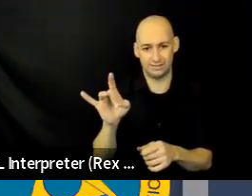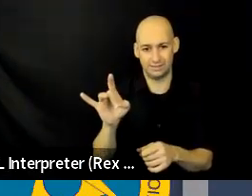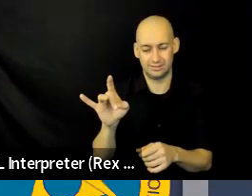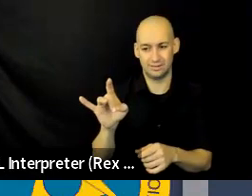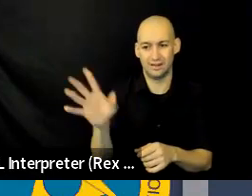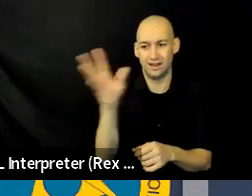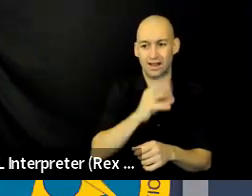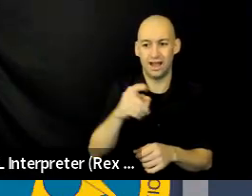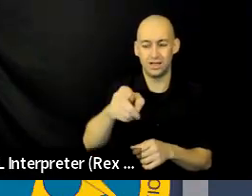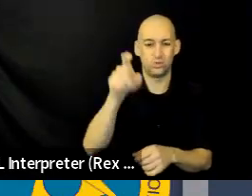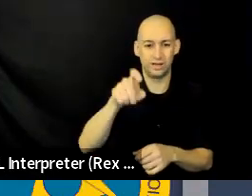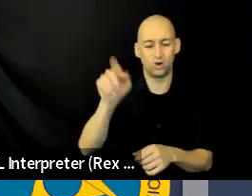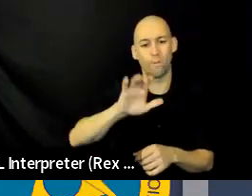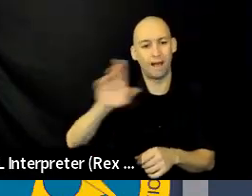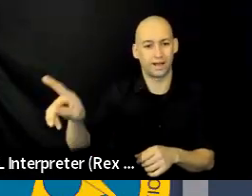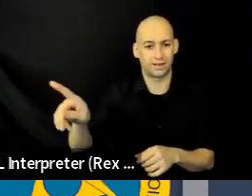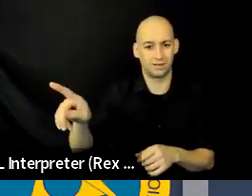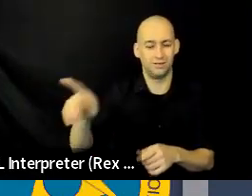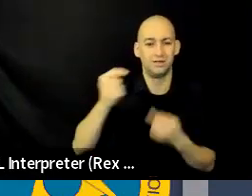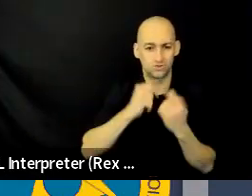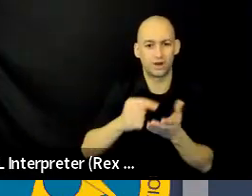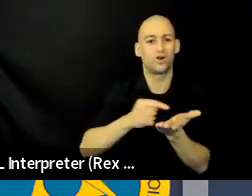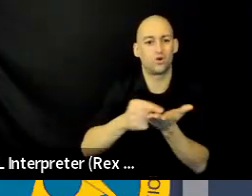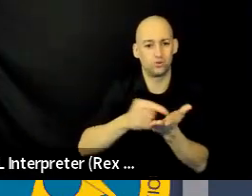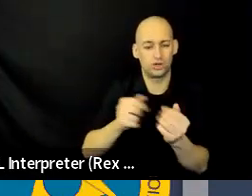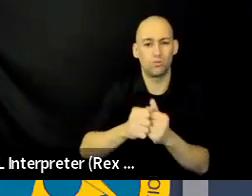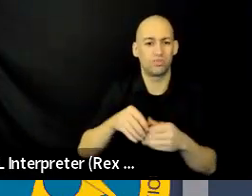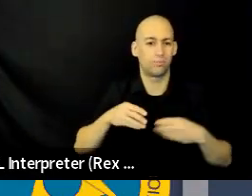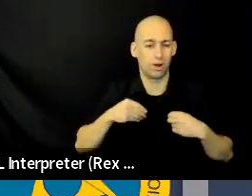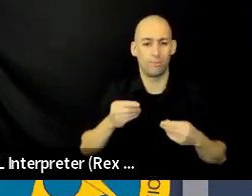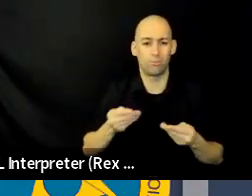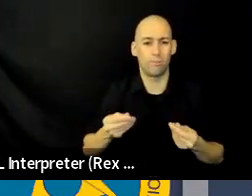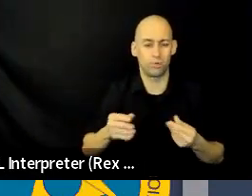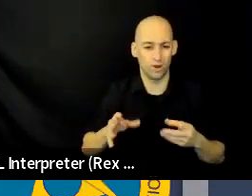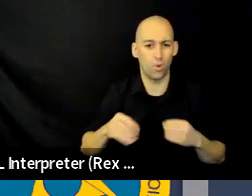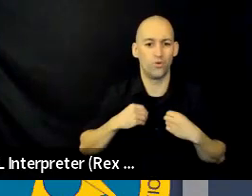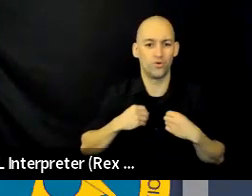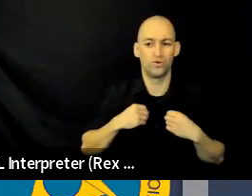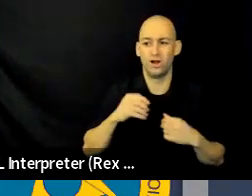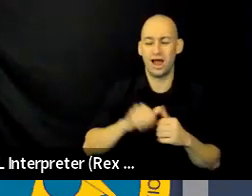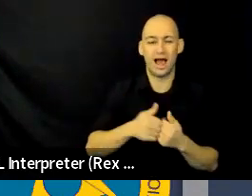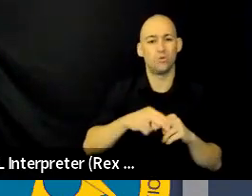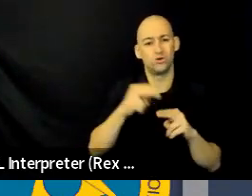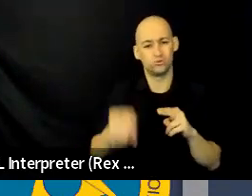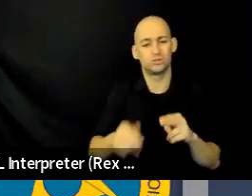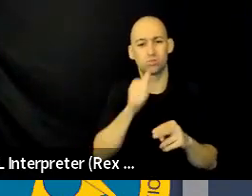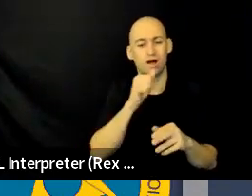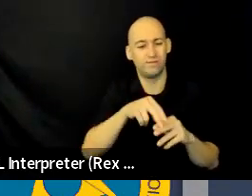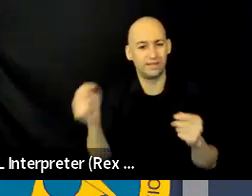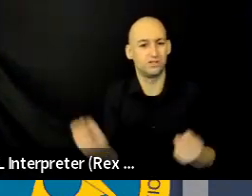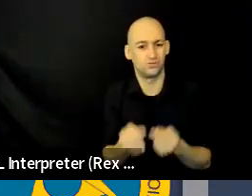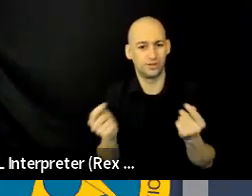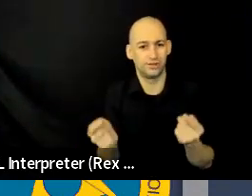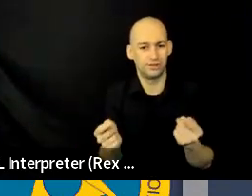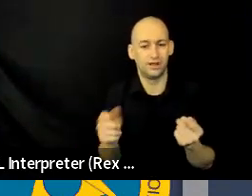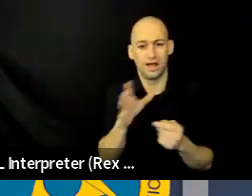And that you're going to need to go back and try to negotiate with the property owner to figure out how to reduce the private injury in a way that